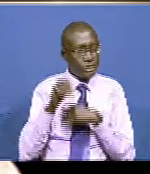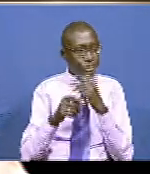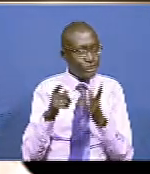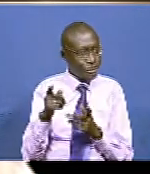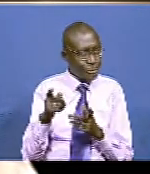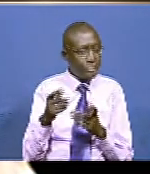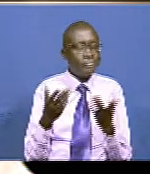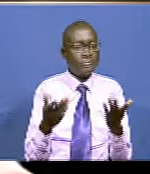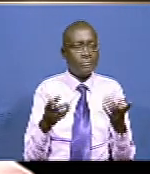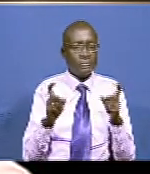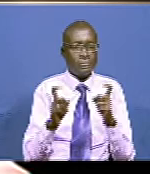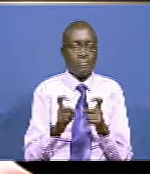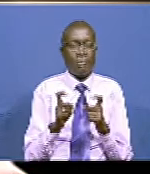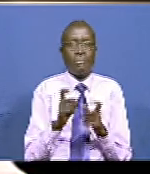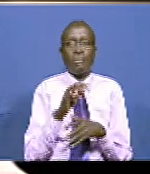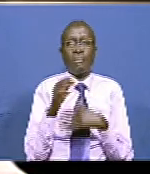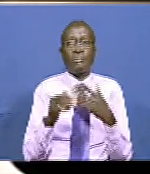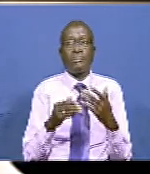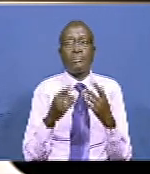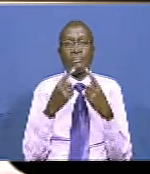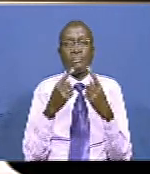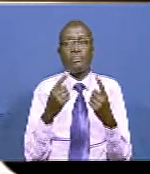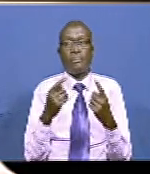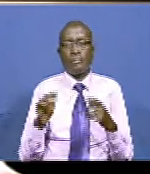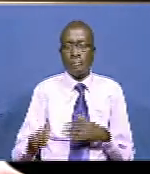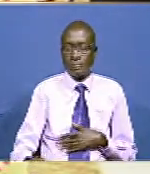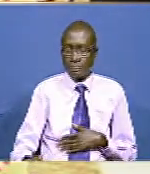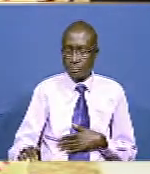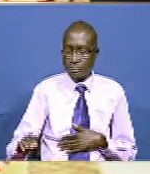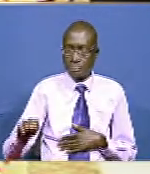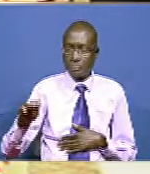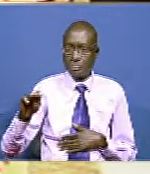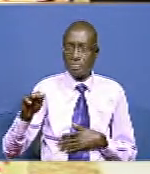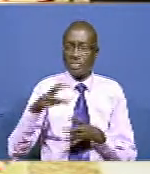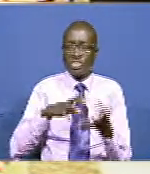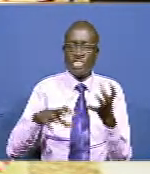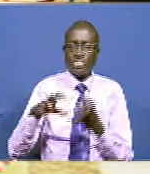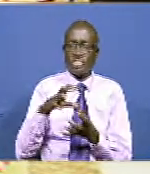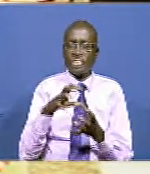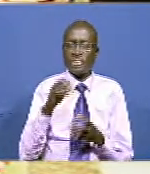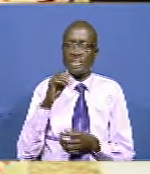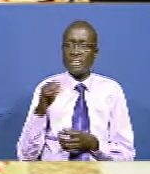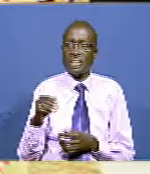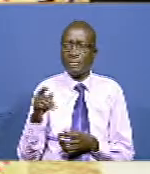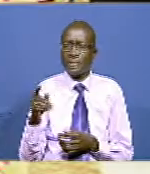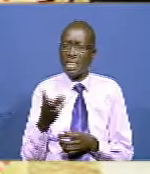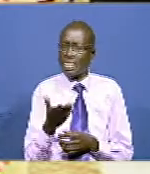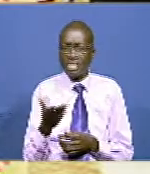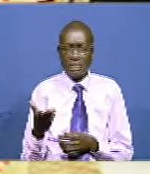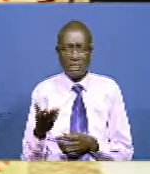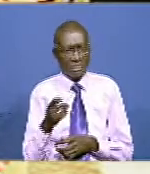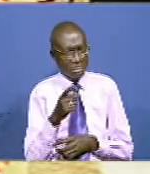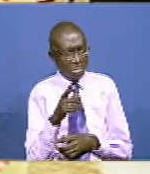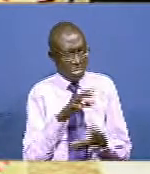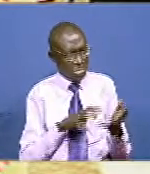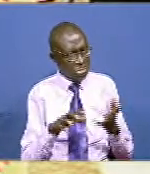will give us all that. Now you're yeah, telling yeah. me you raised up as a chaotic child, but yes. the things that you're doing don't look